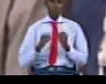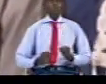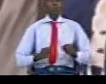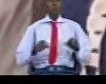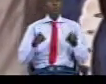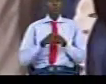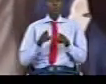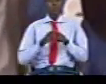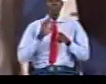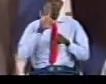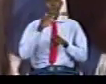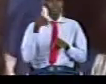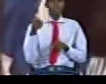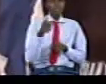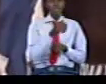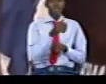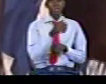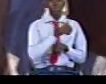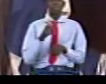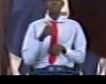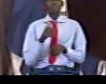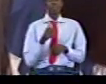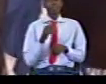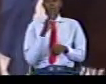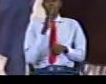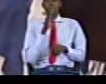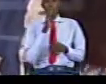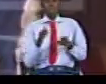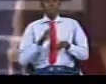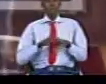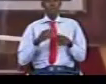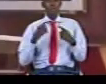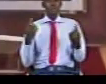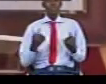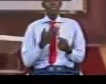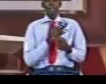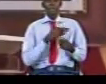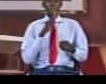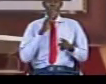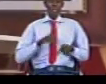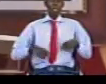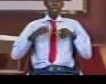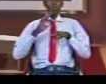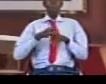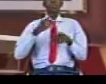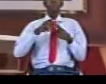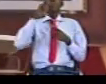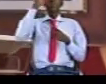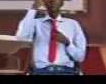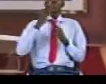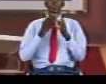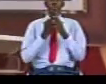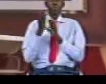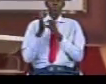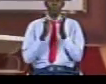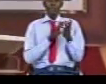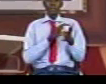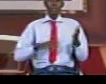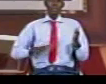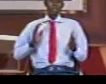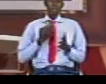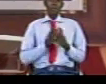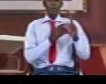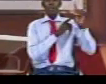also yourselves to be dead indeed unto sin, and alive unto God through Jesus Christ our Lord.